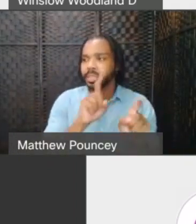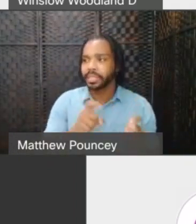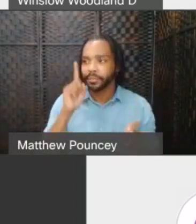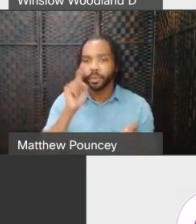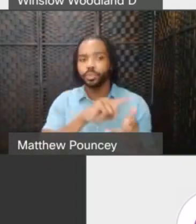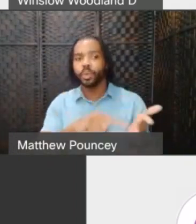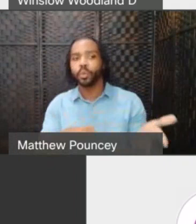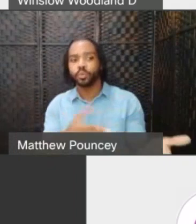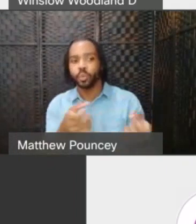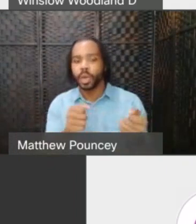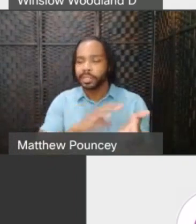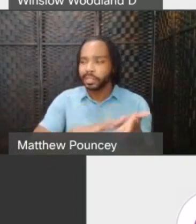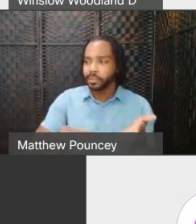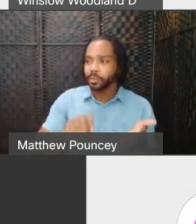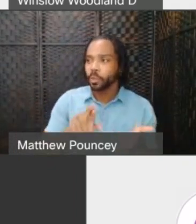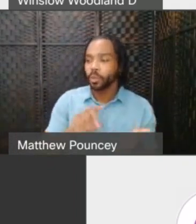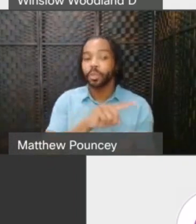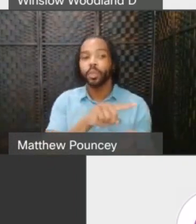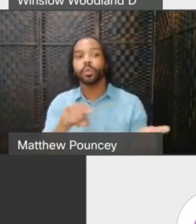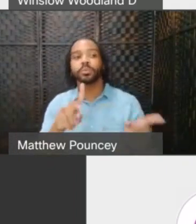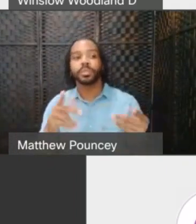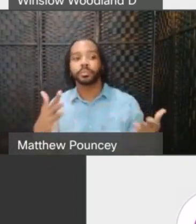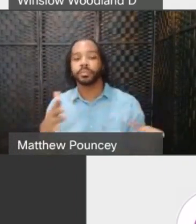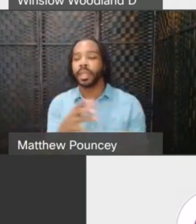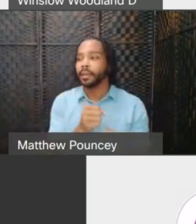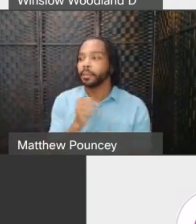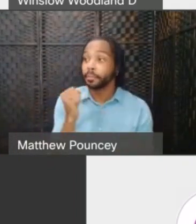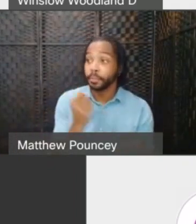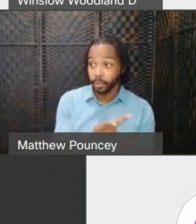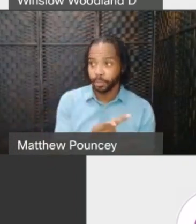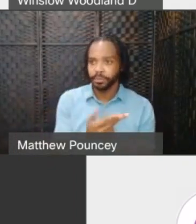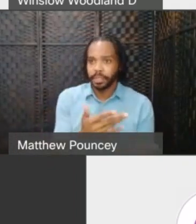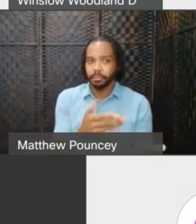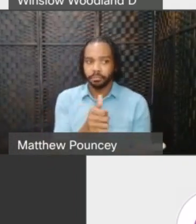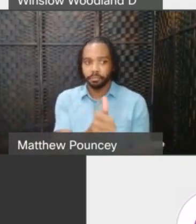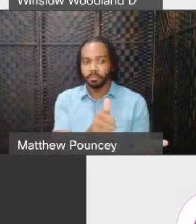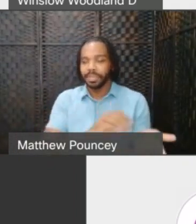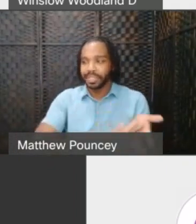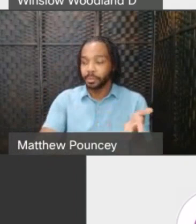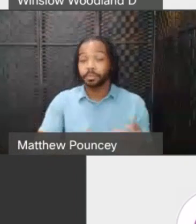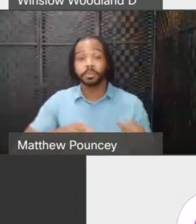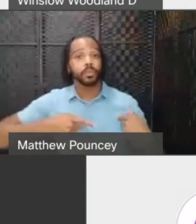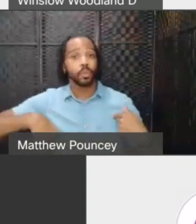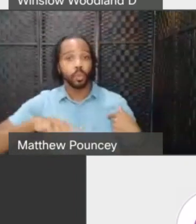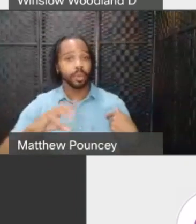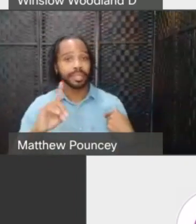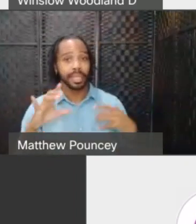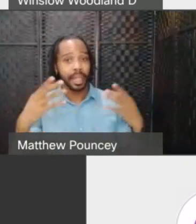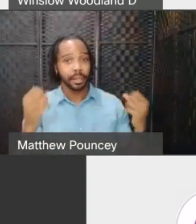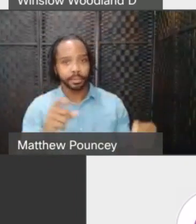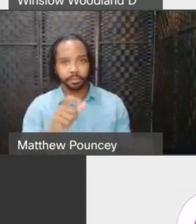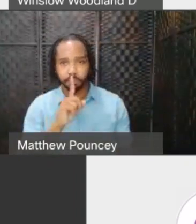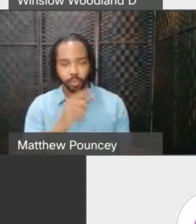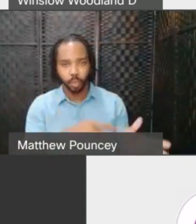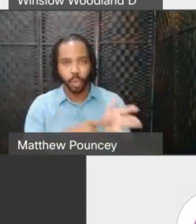those who have an approved exemption? So we are not requiring, as DC Health, for